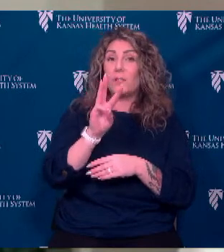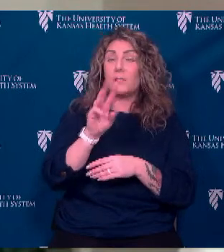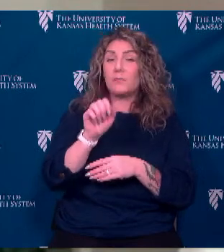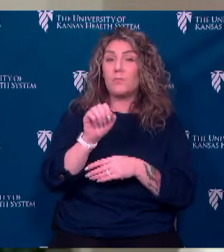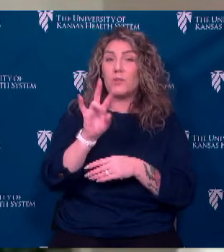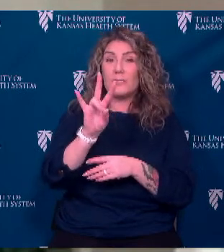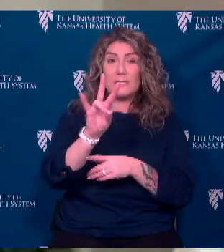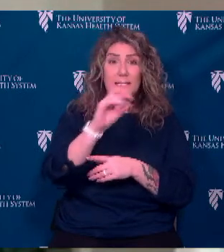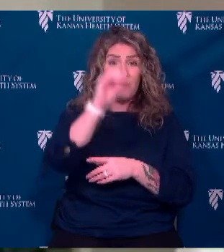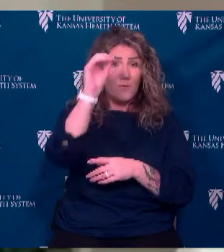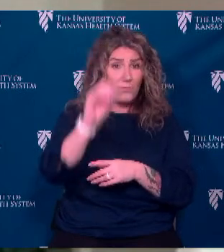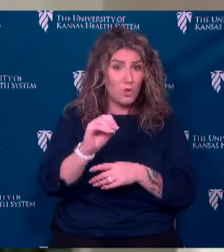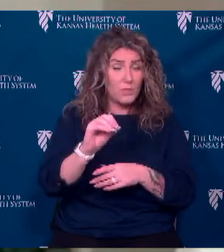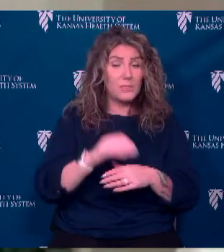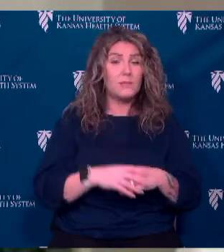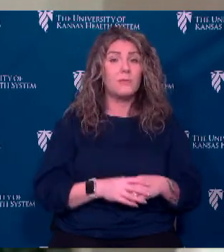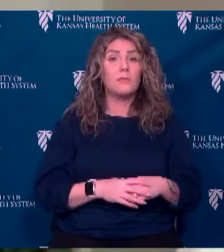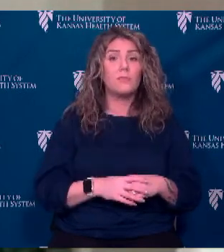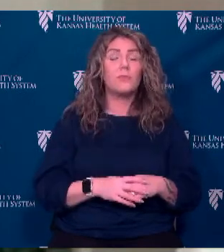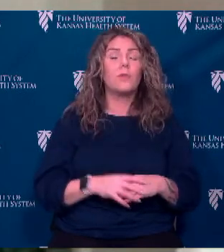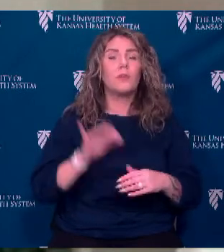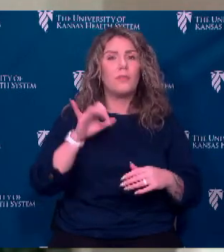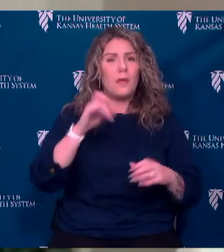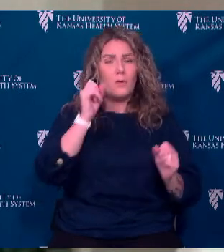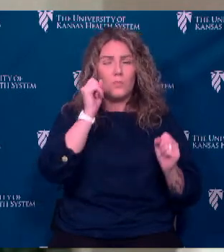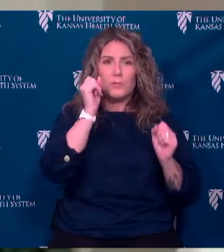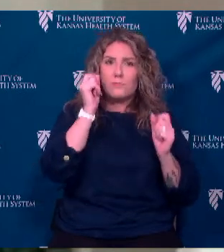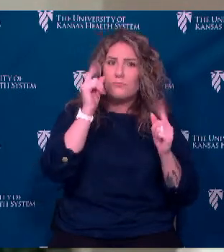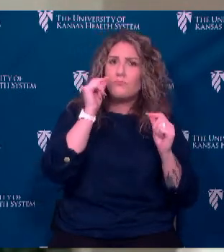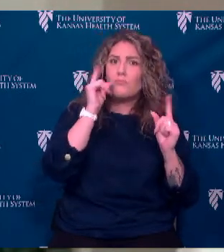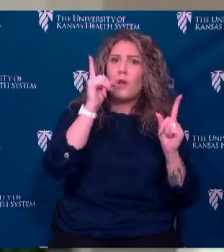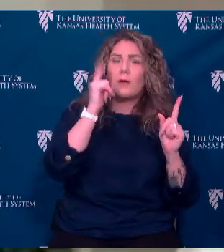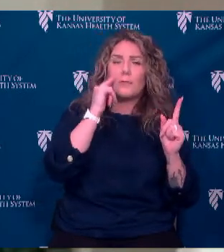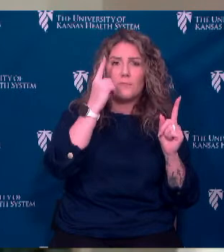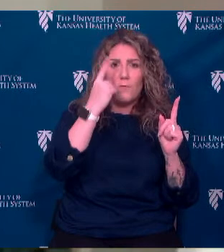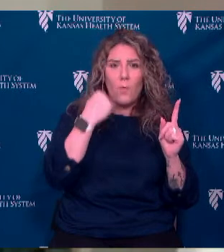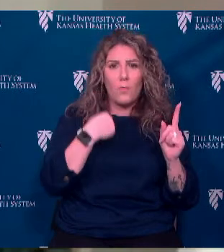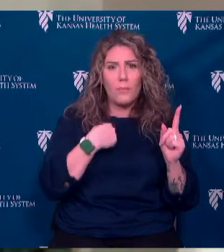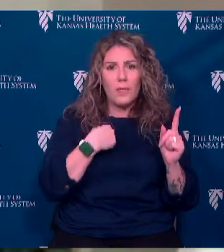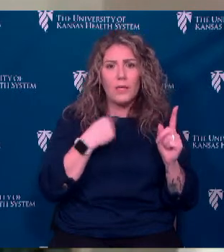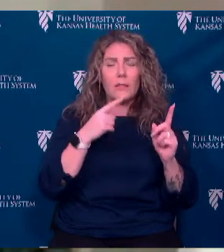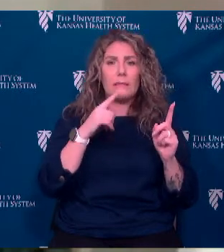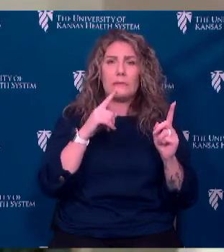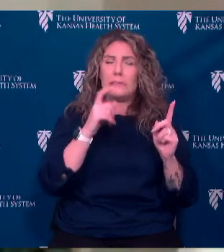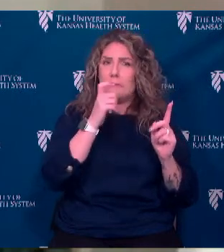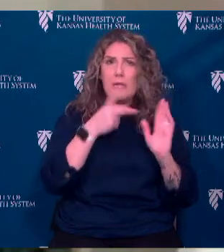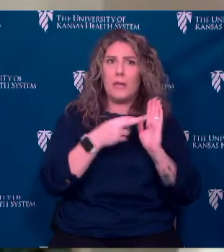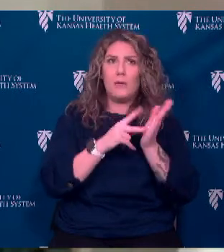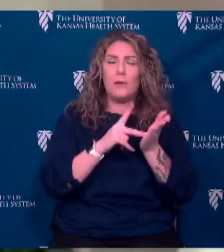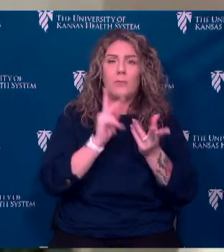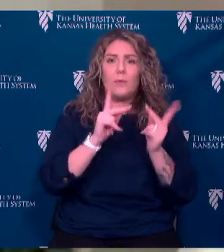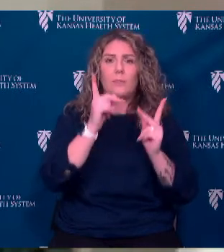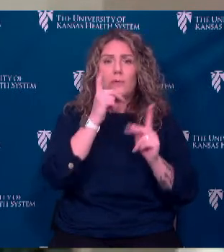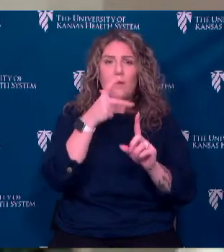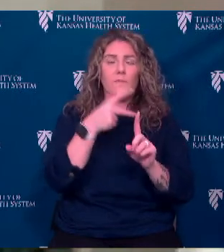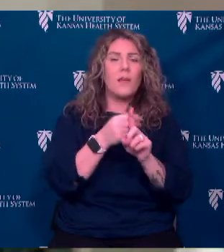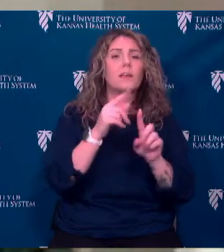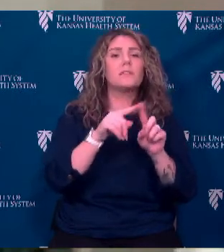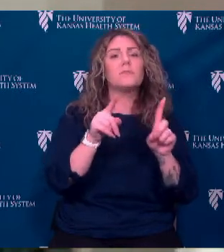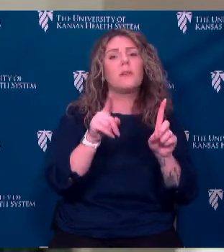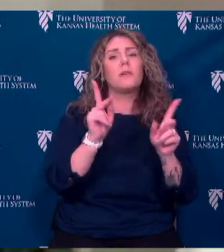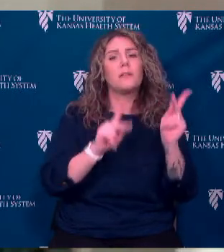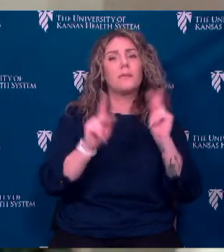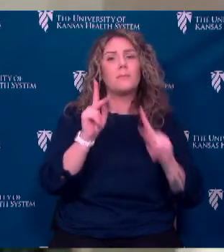46.7%. So that was surprising to me. I don't think that means that people should not be vaccinated. I think people need